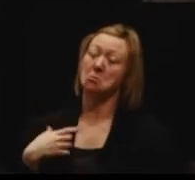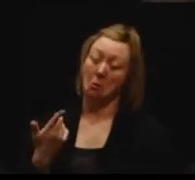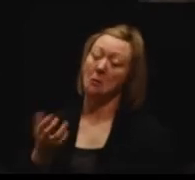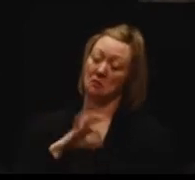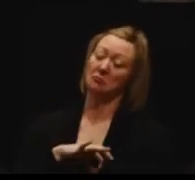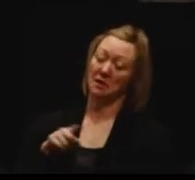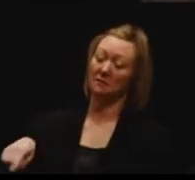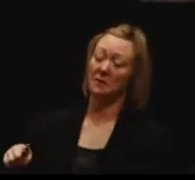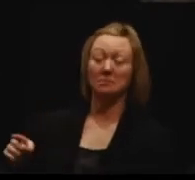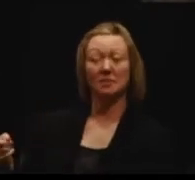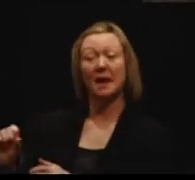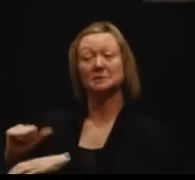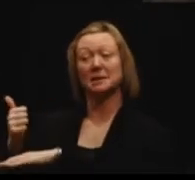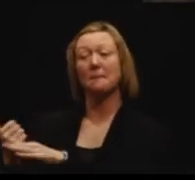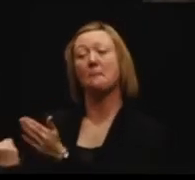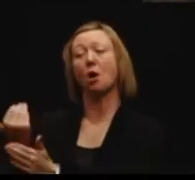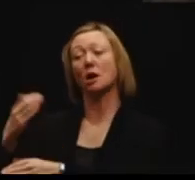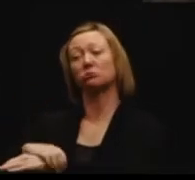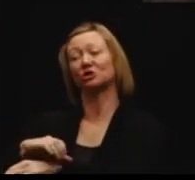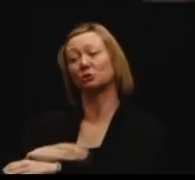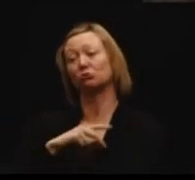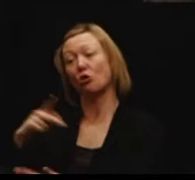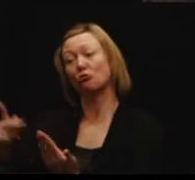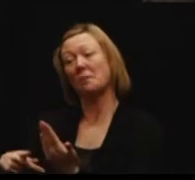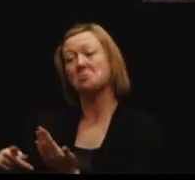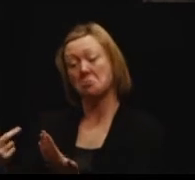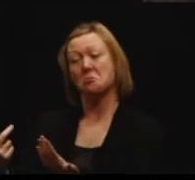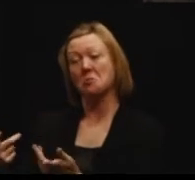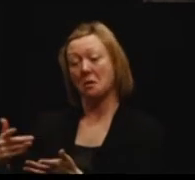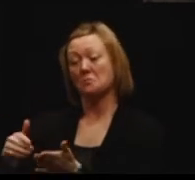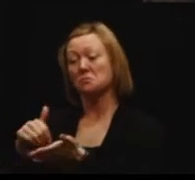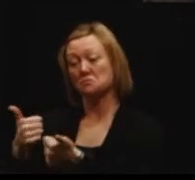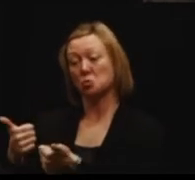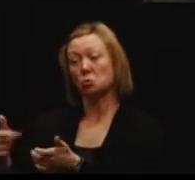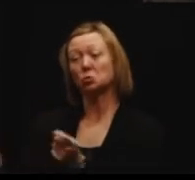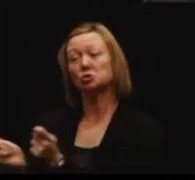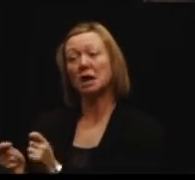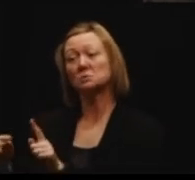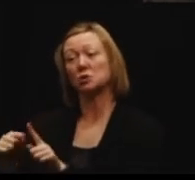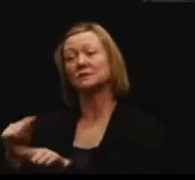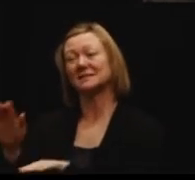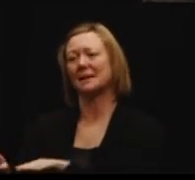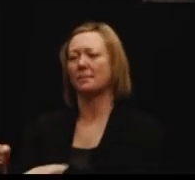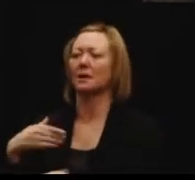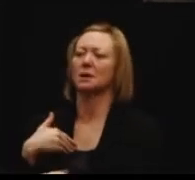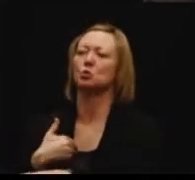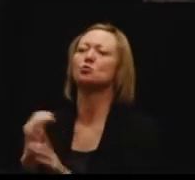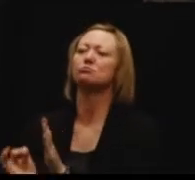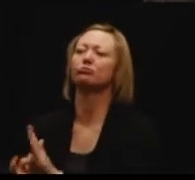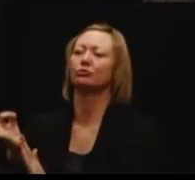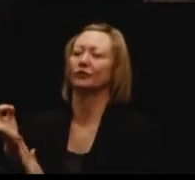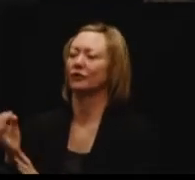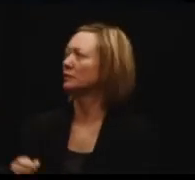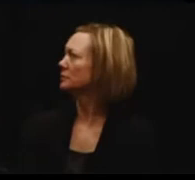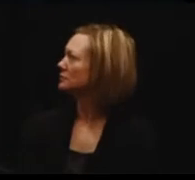the modern apprenticeship program, and I think that did make a difference, and I think that was a positive step, but we just need to do better with it. But it goes more than that,